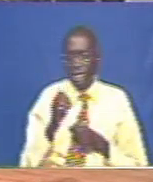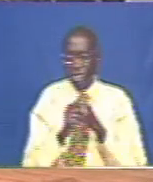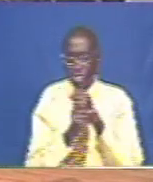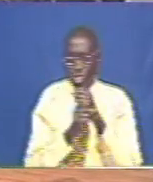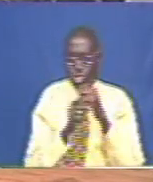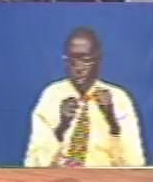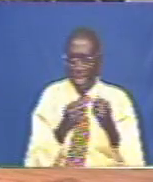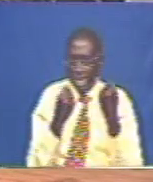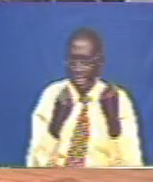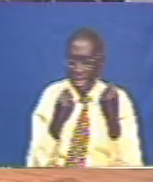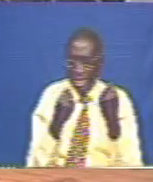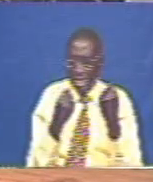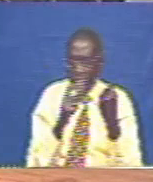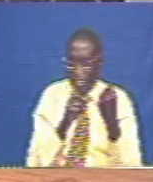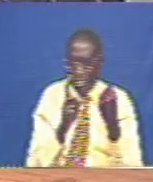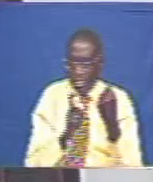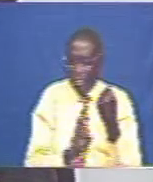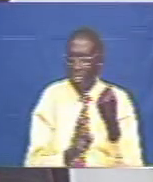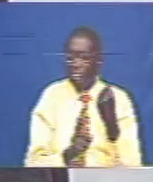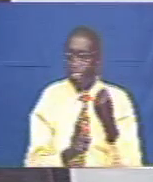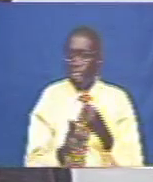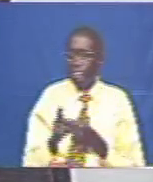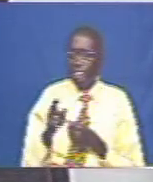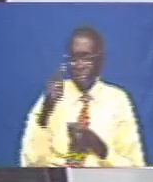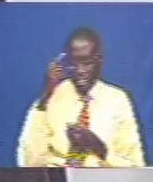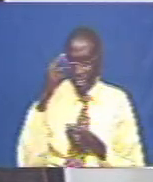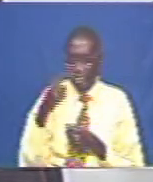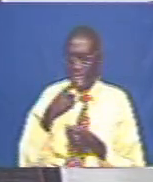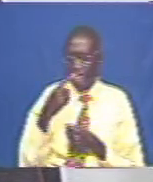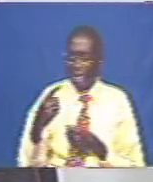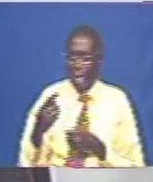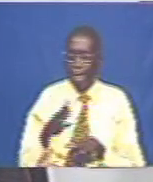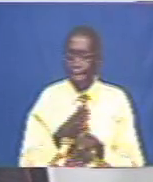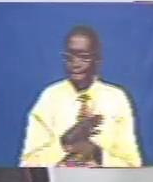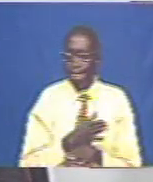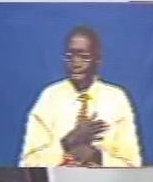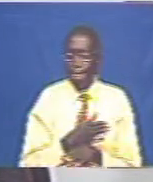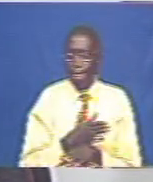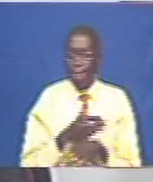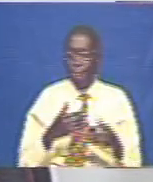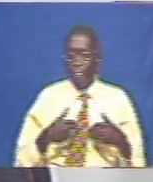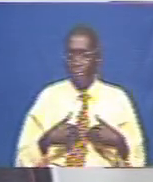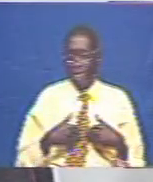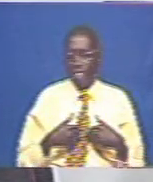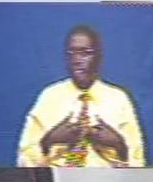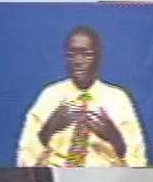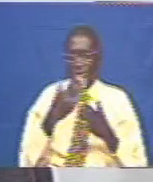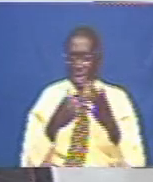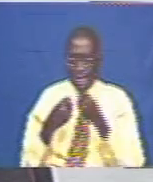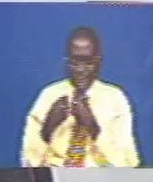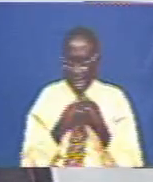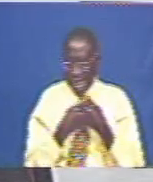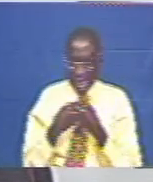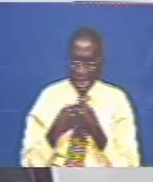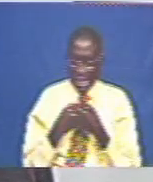savings? I think, as I mentioned before, we still have a number of issues which needs a lot of redress.